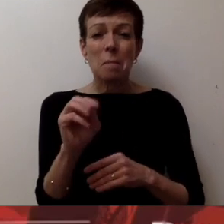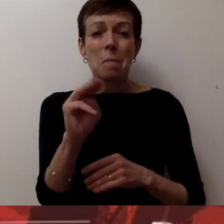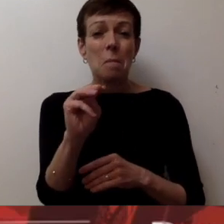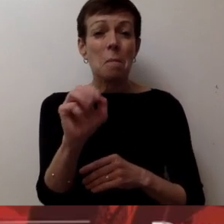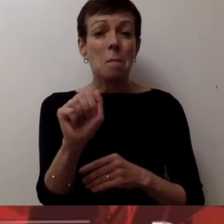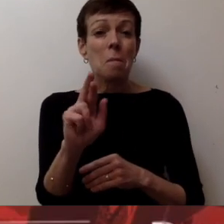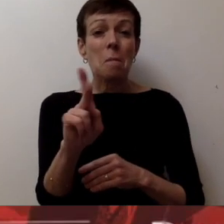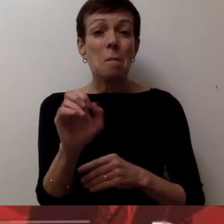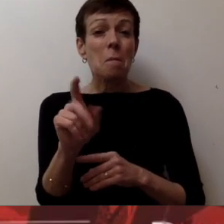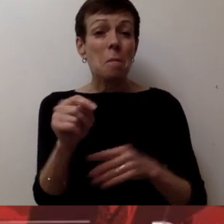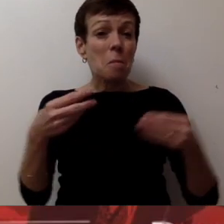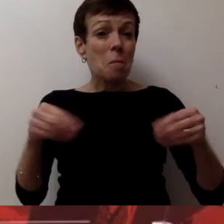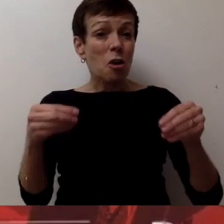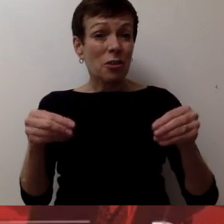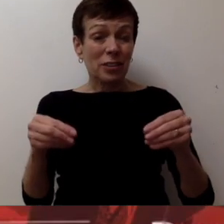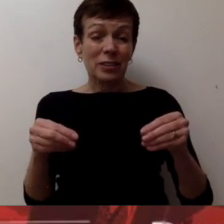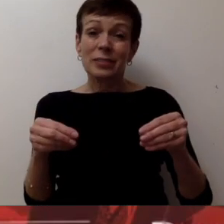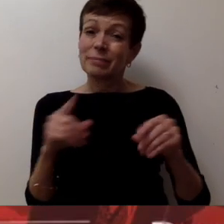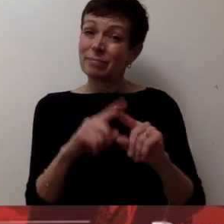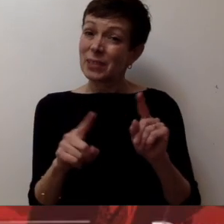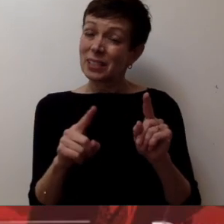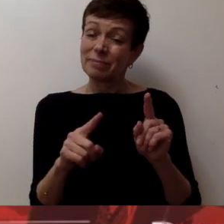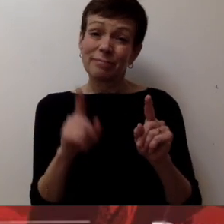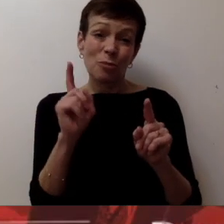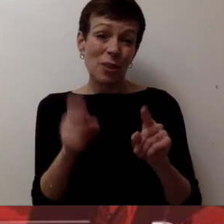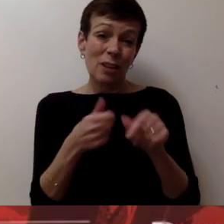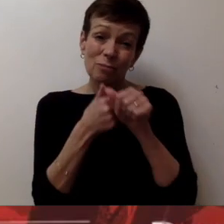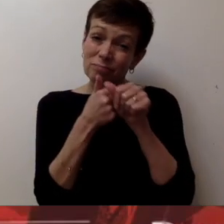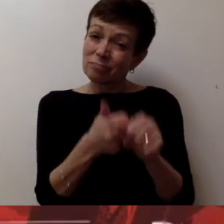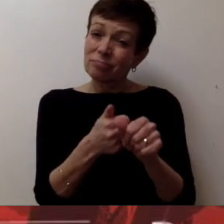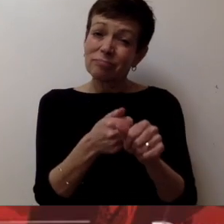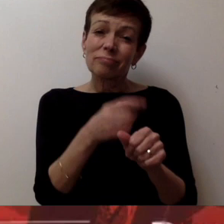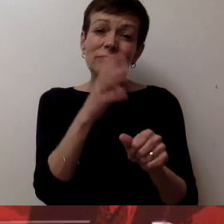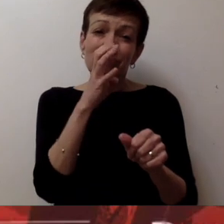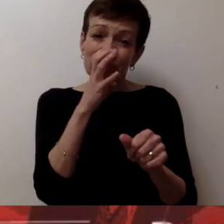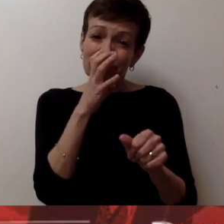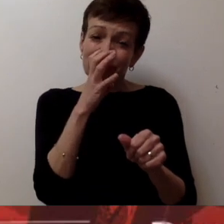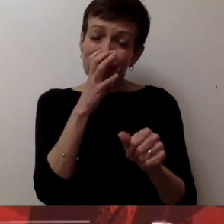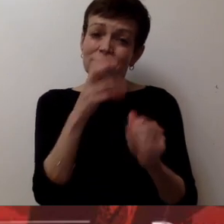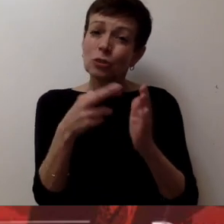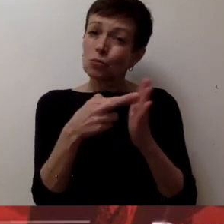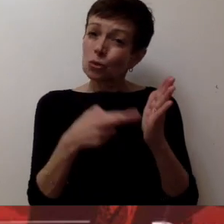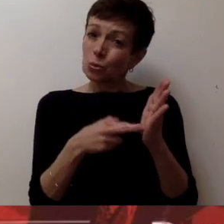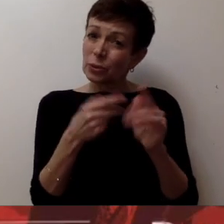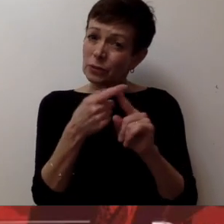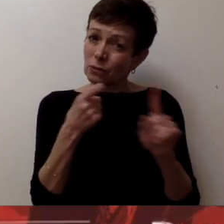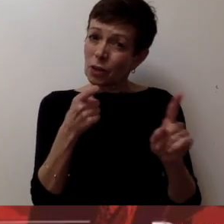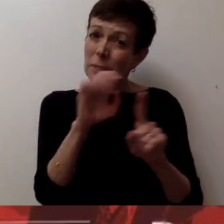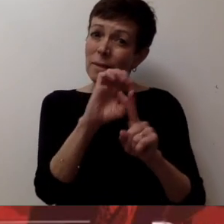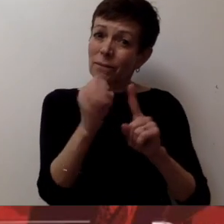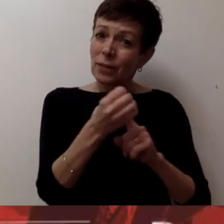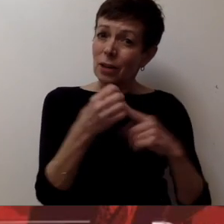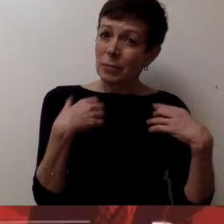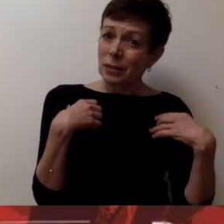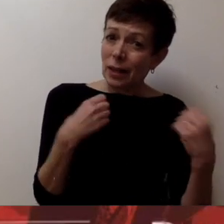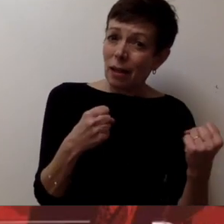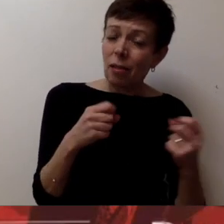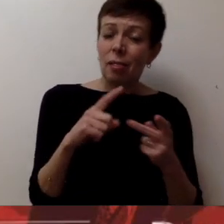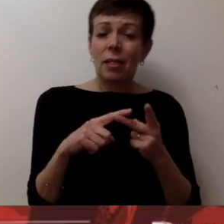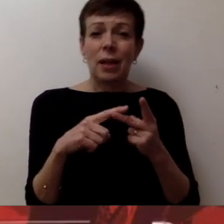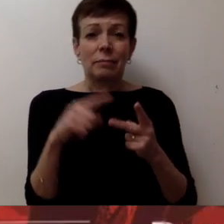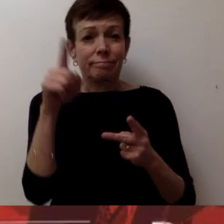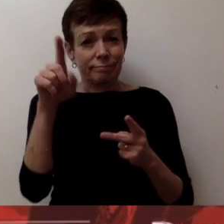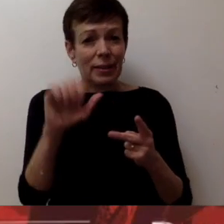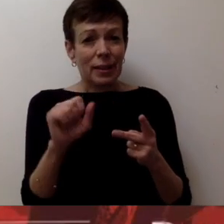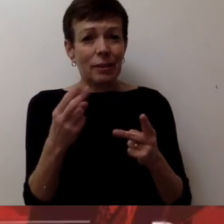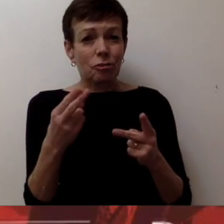of social distancing and adhering to the stringent recommendations of Environmental Public Health and the Chief Medical Officer of